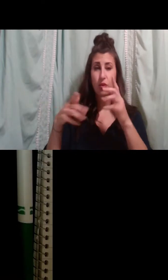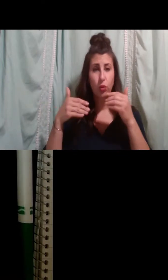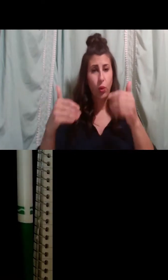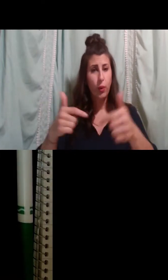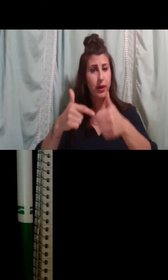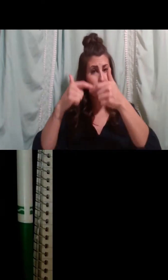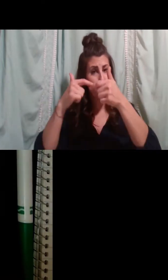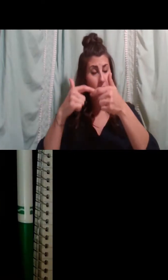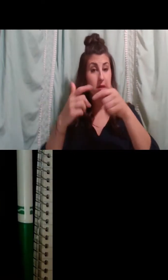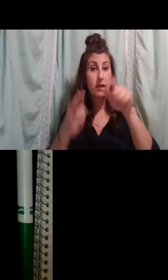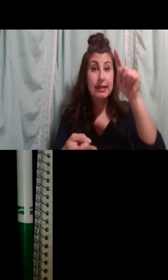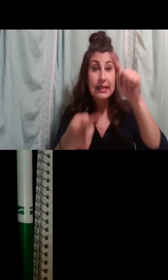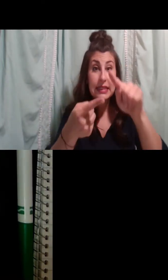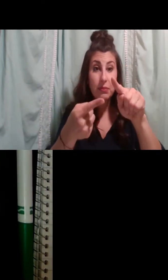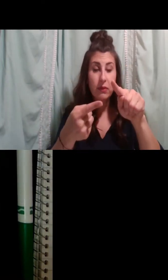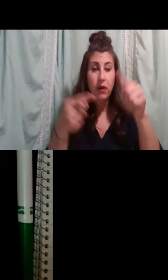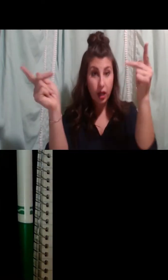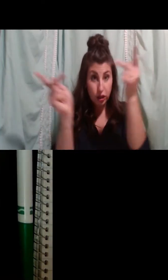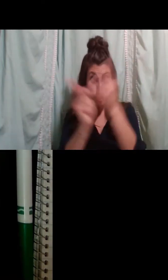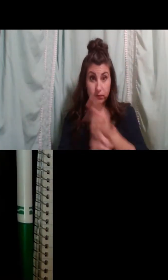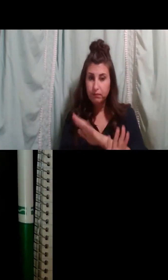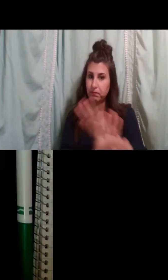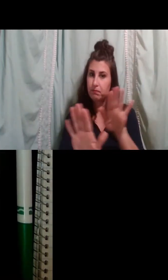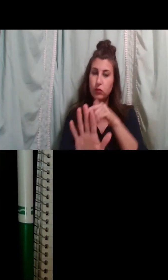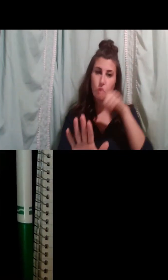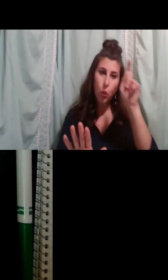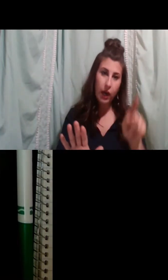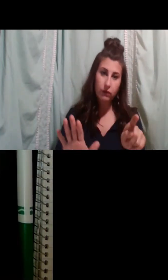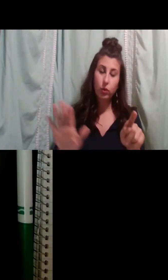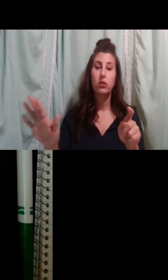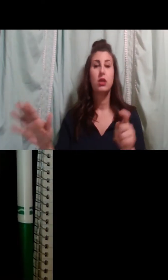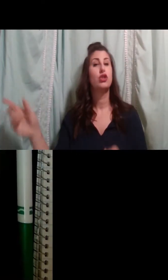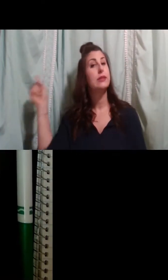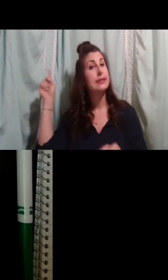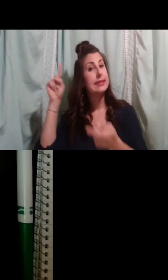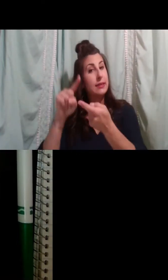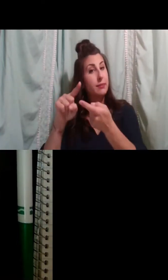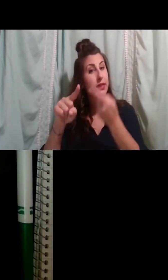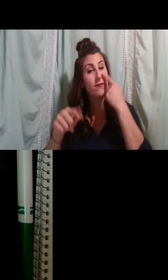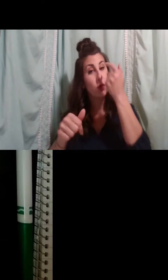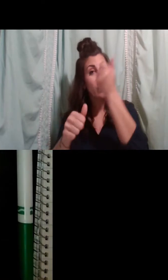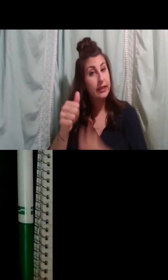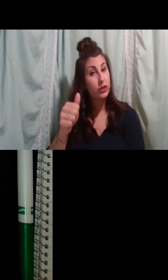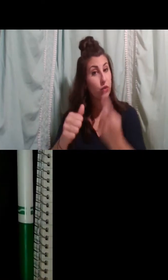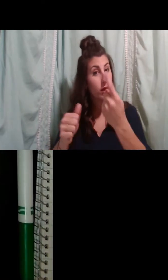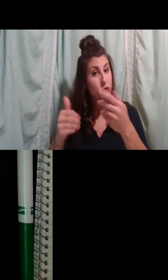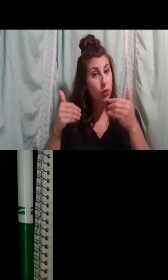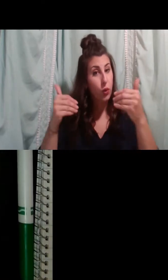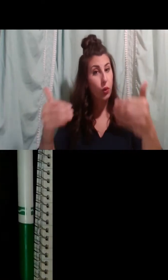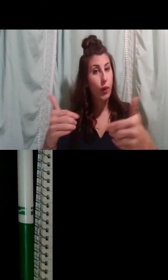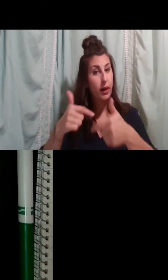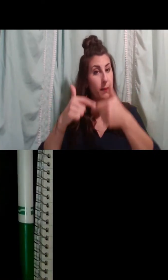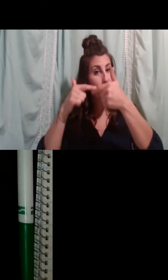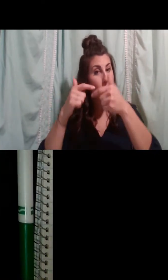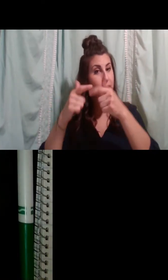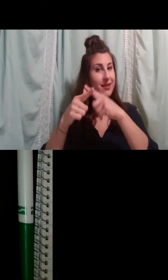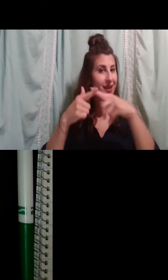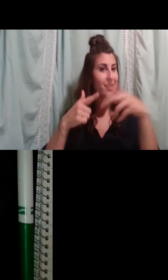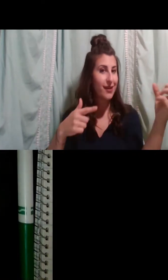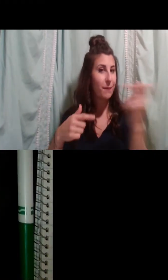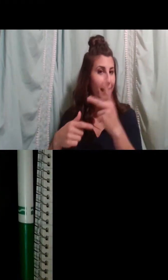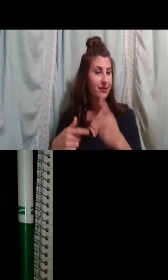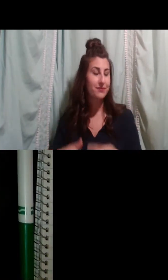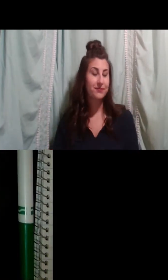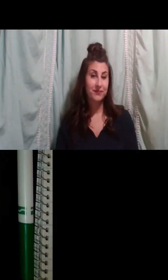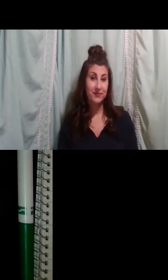those. And it just says simplify, so you don't have to worry about evaluating. Just simplify each of those. Okay, so go ahead and press pause and then